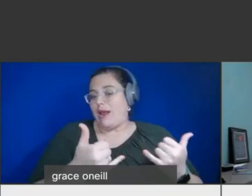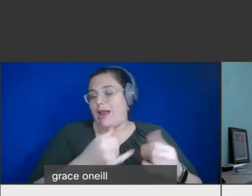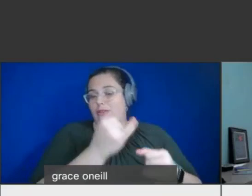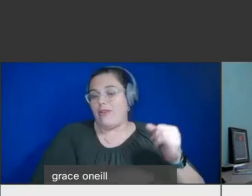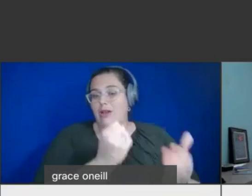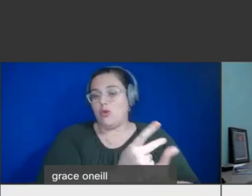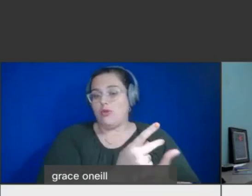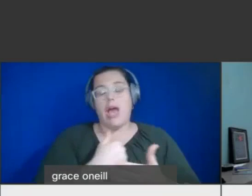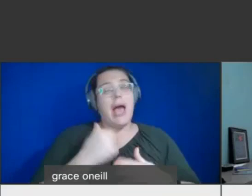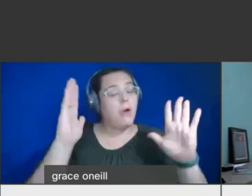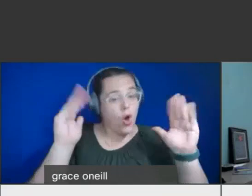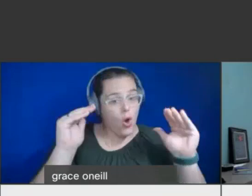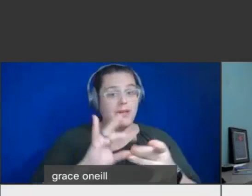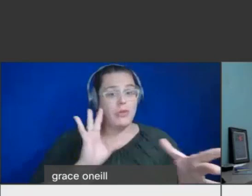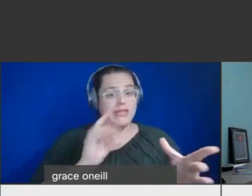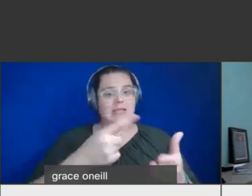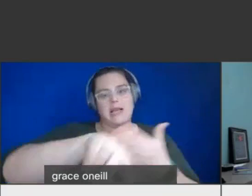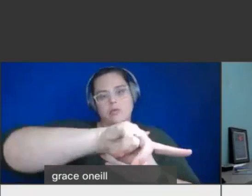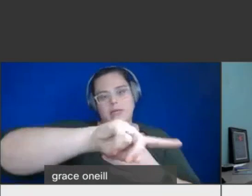be posted by next week.